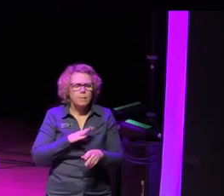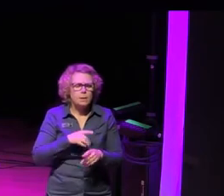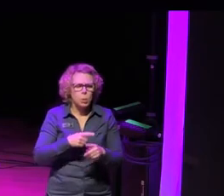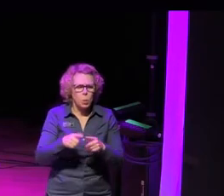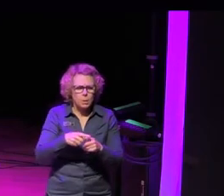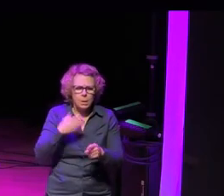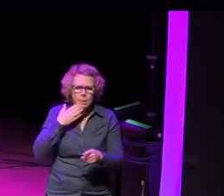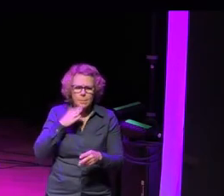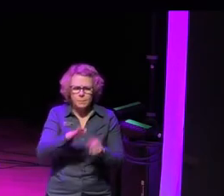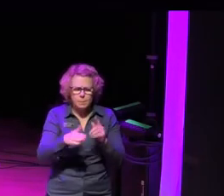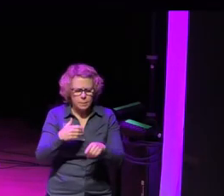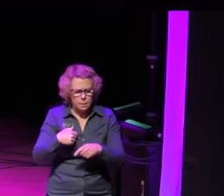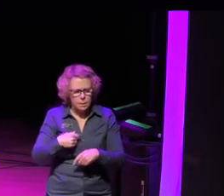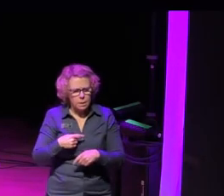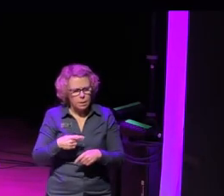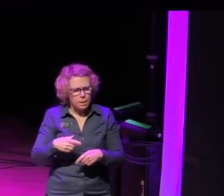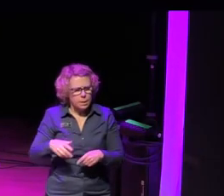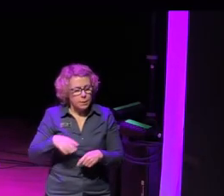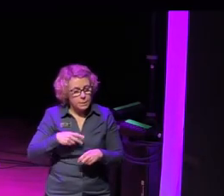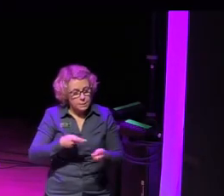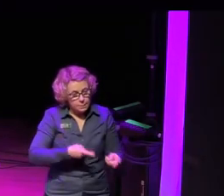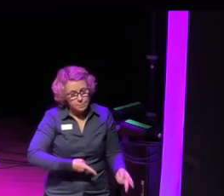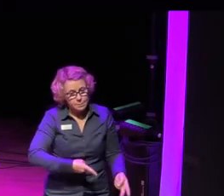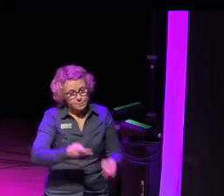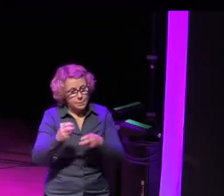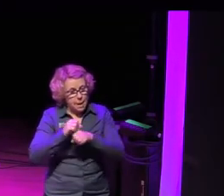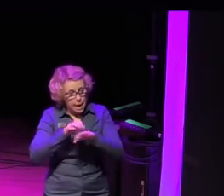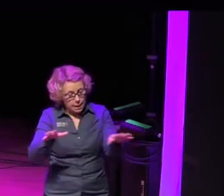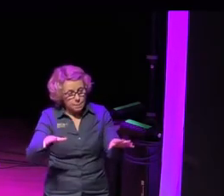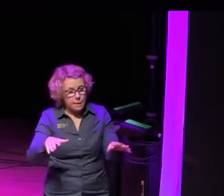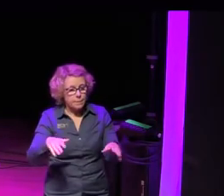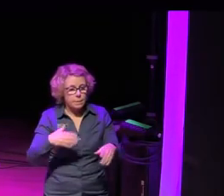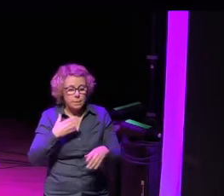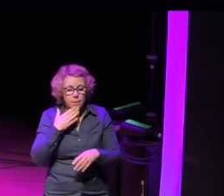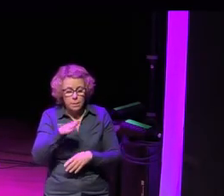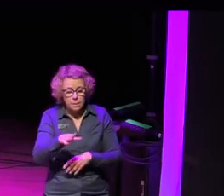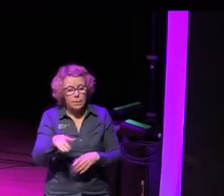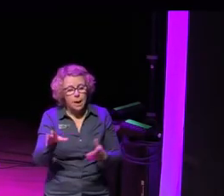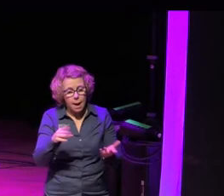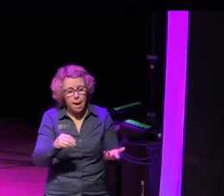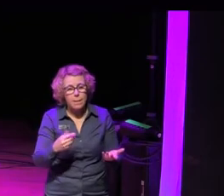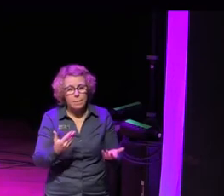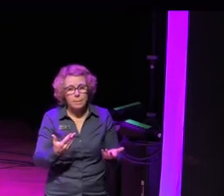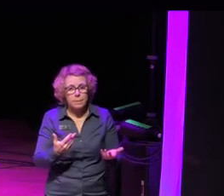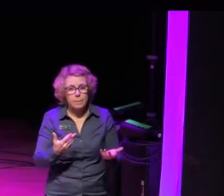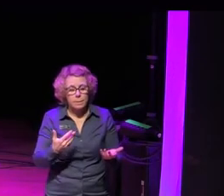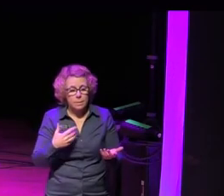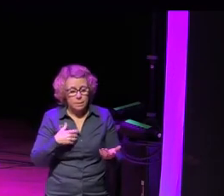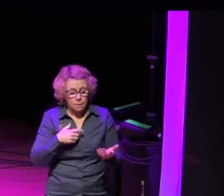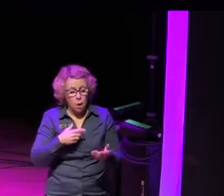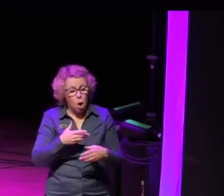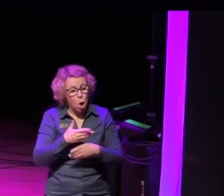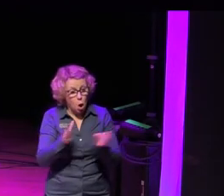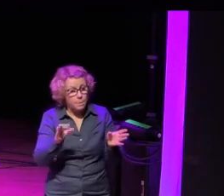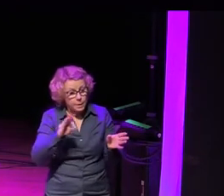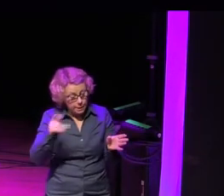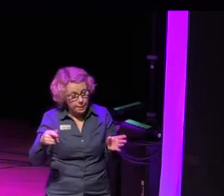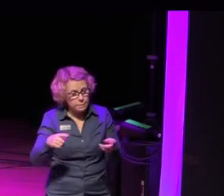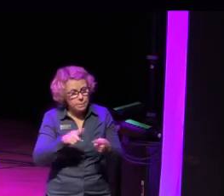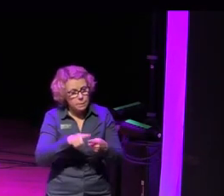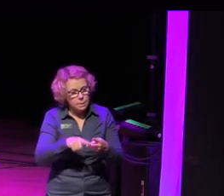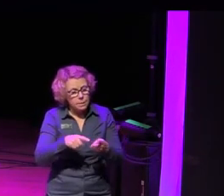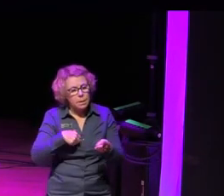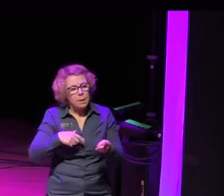I think overall there's a general approach, as you rightly outlined. Mm. I mean, with transparency, transparency,